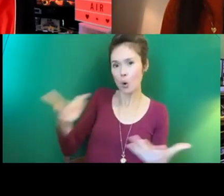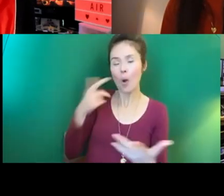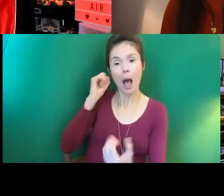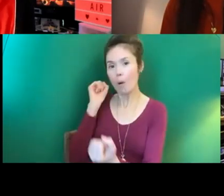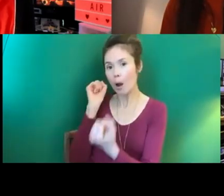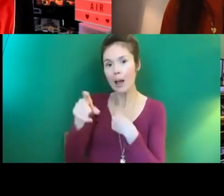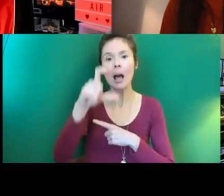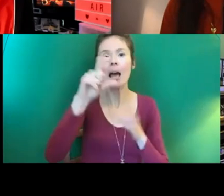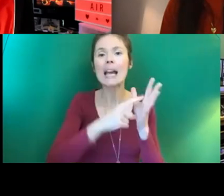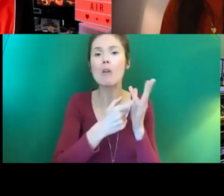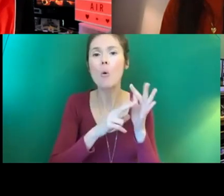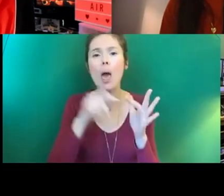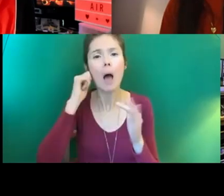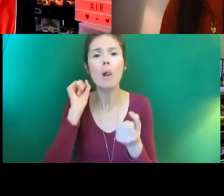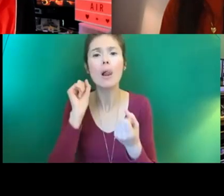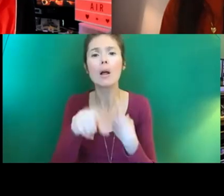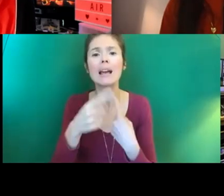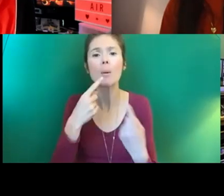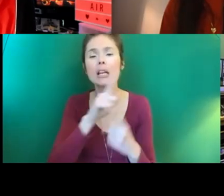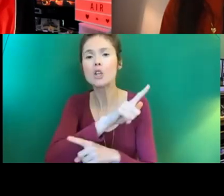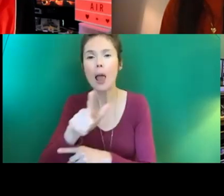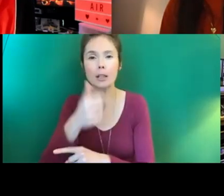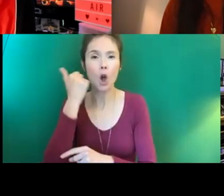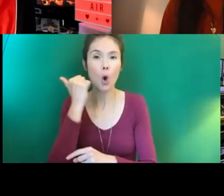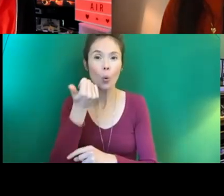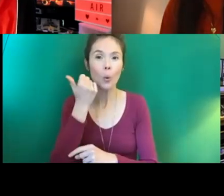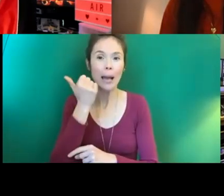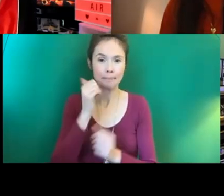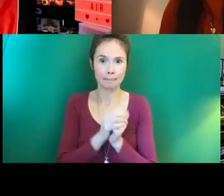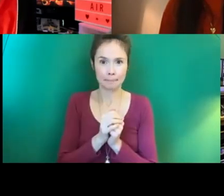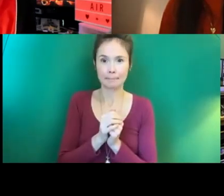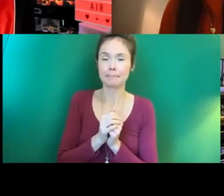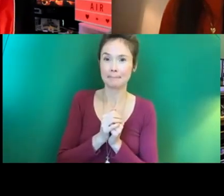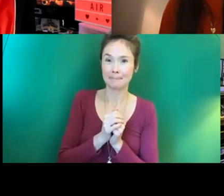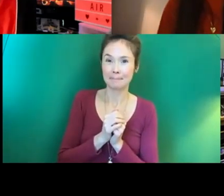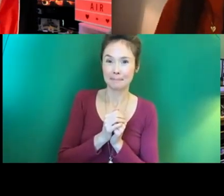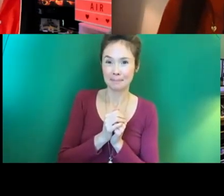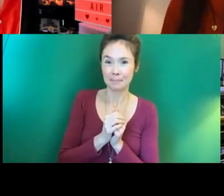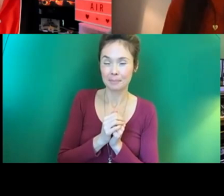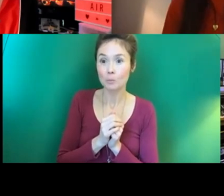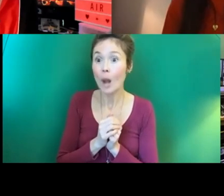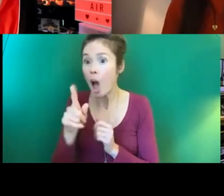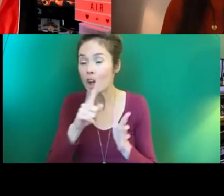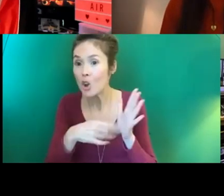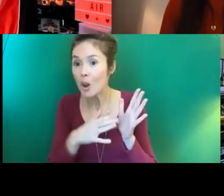Caroline the details of it later on. In the follow-up to the event. So that's the question. John,